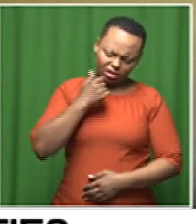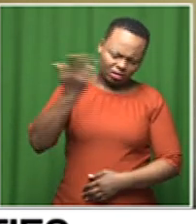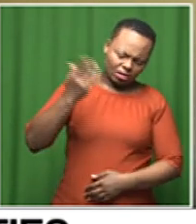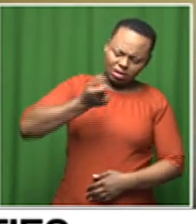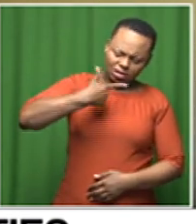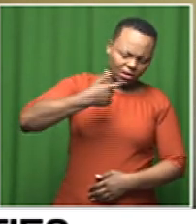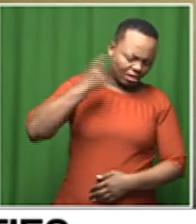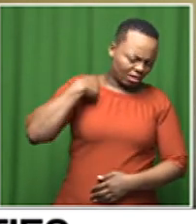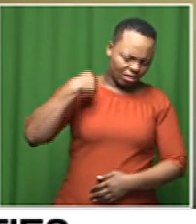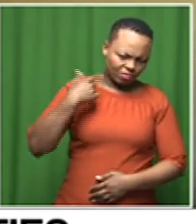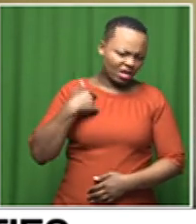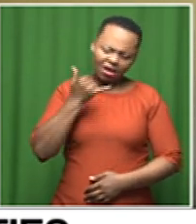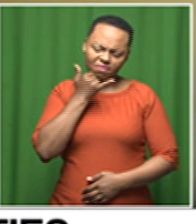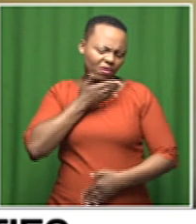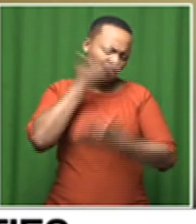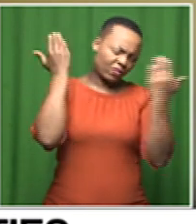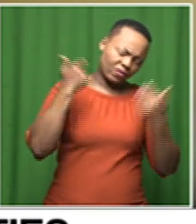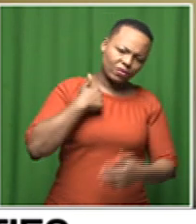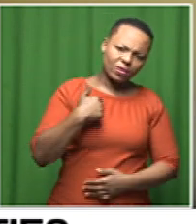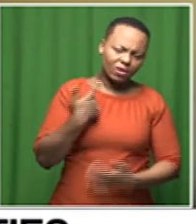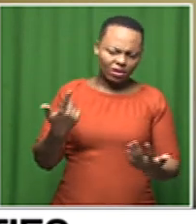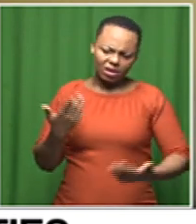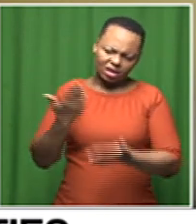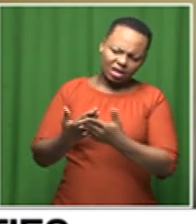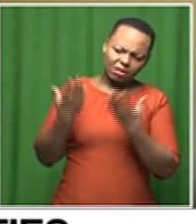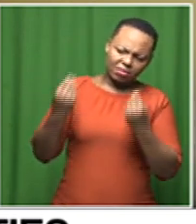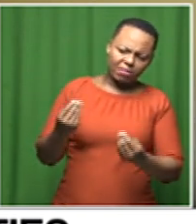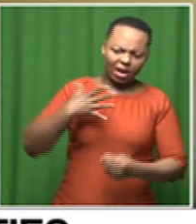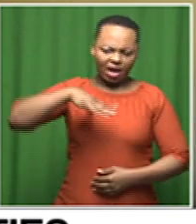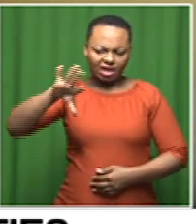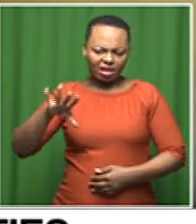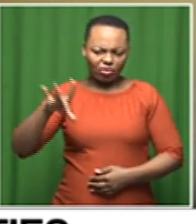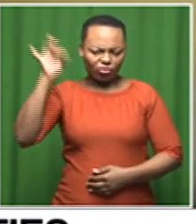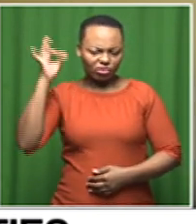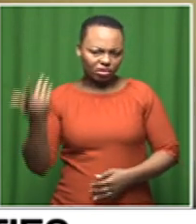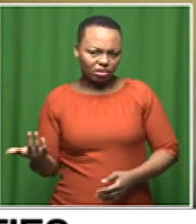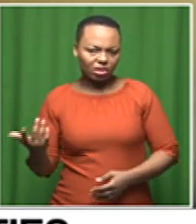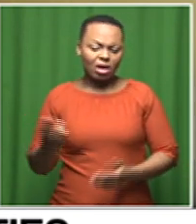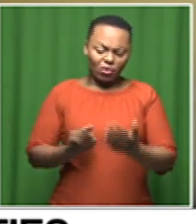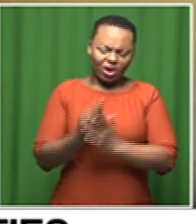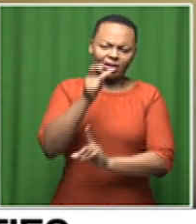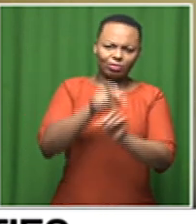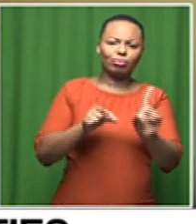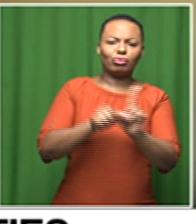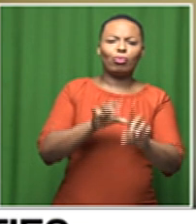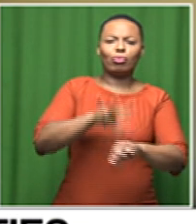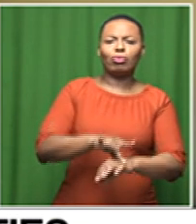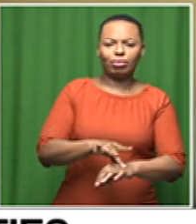say, doctor, I'm not happy with this. Doctor, can I get a second opinion? Those are the rights of the